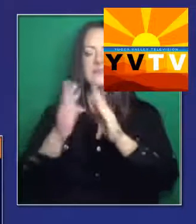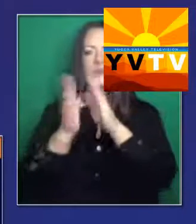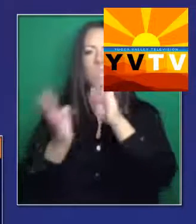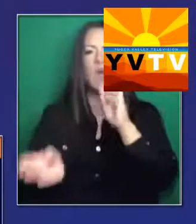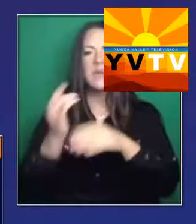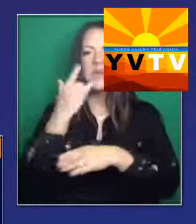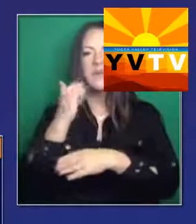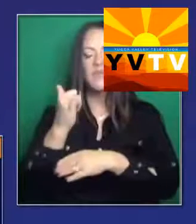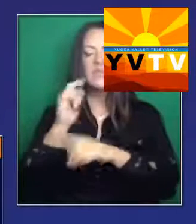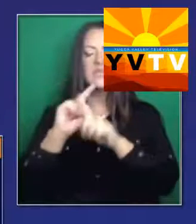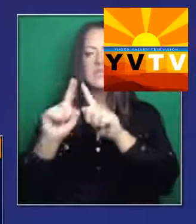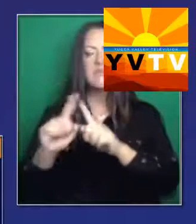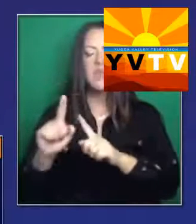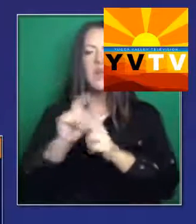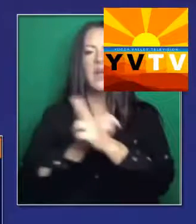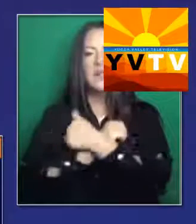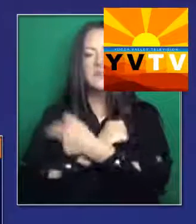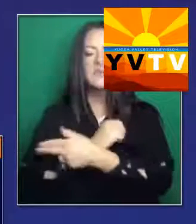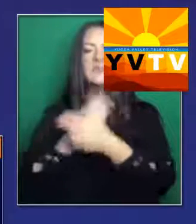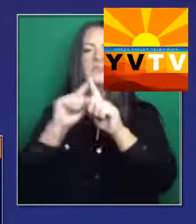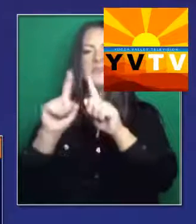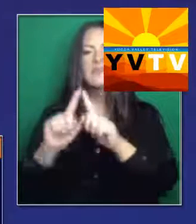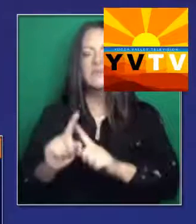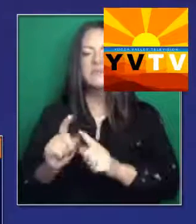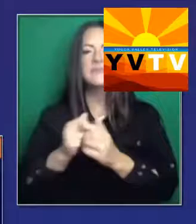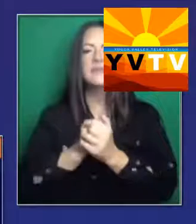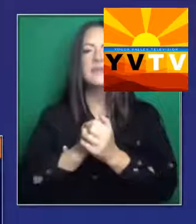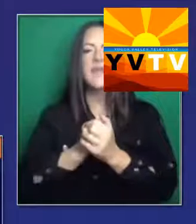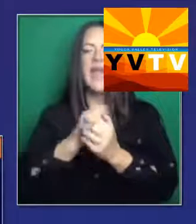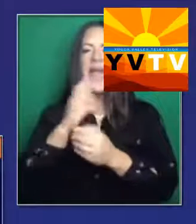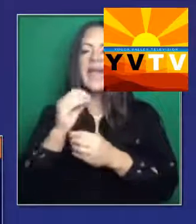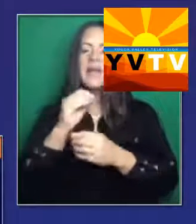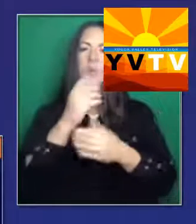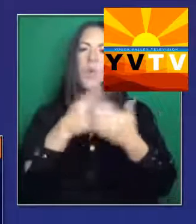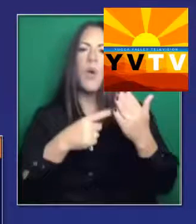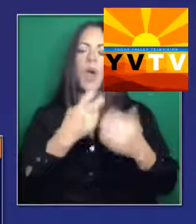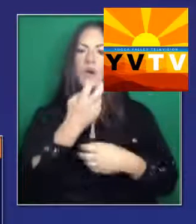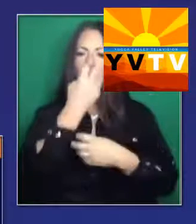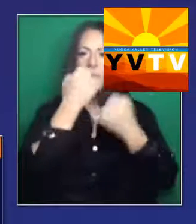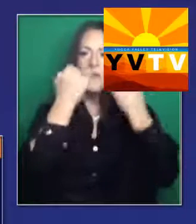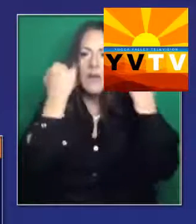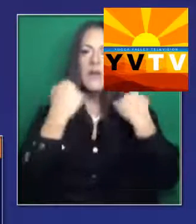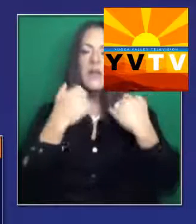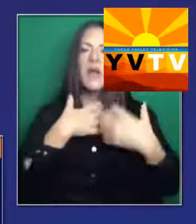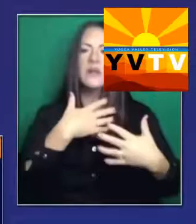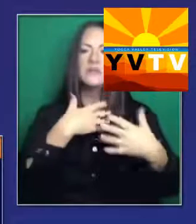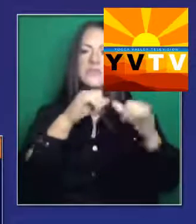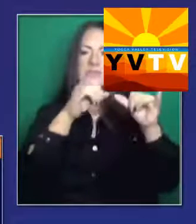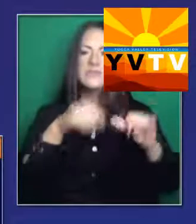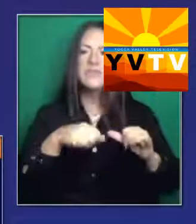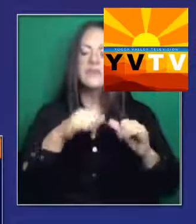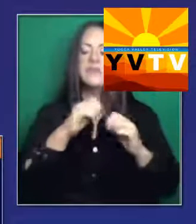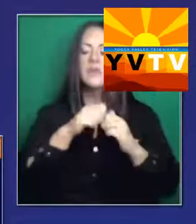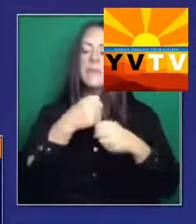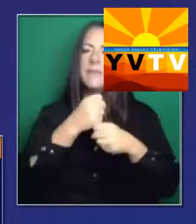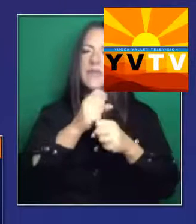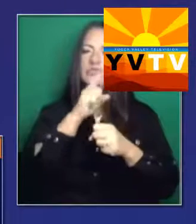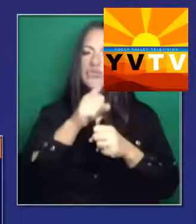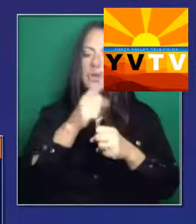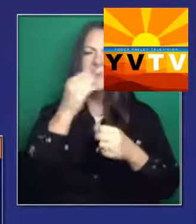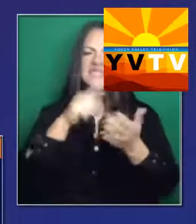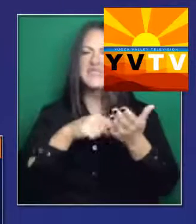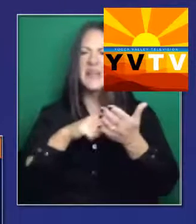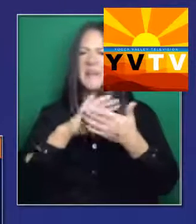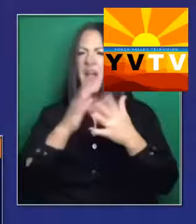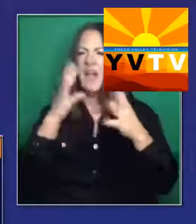mitigating the utilization of these systems that are leading to a series of issues which get more complicated